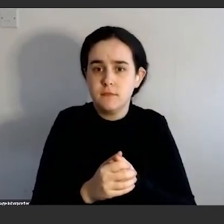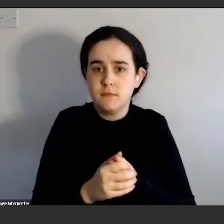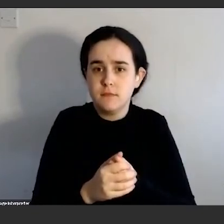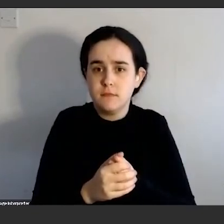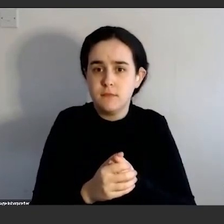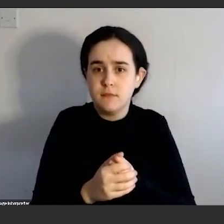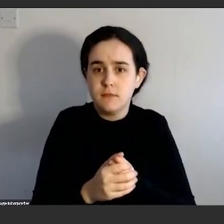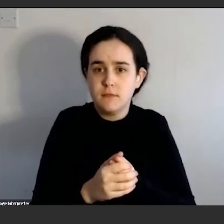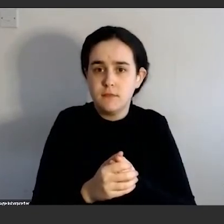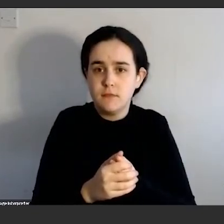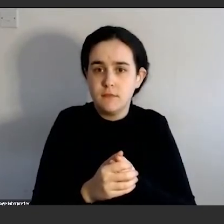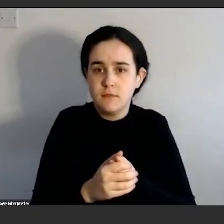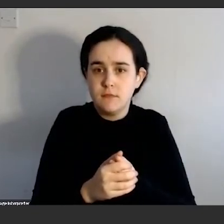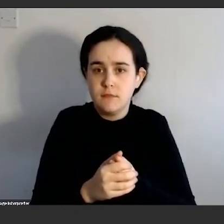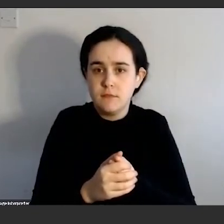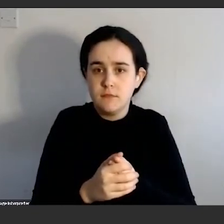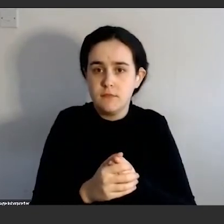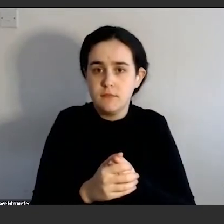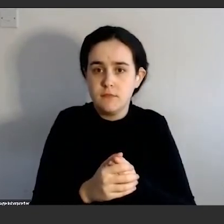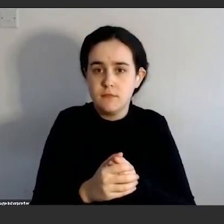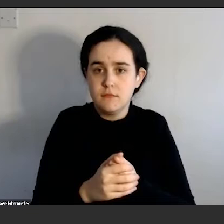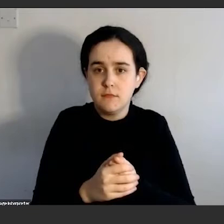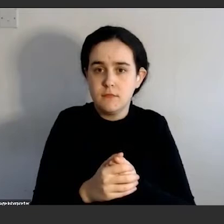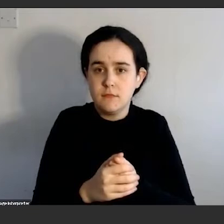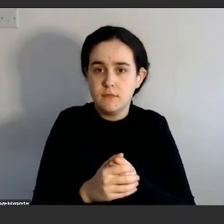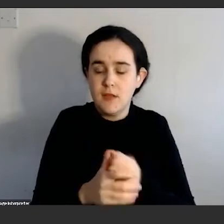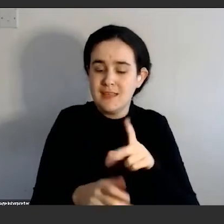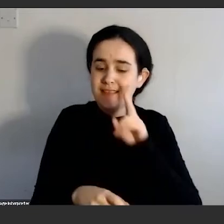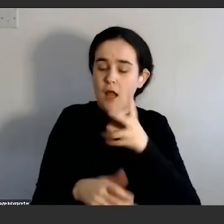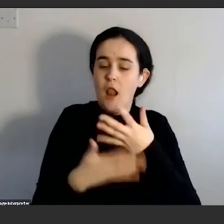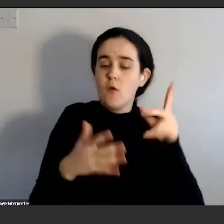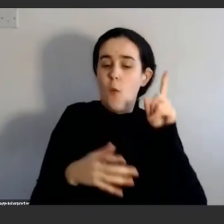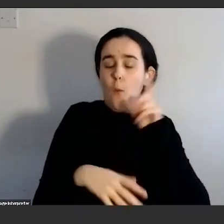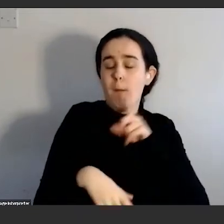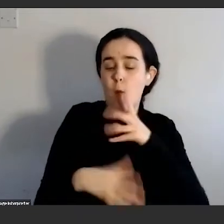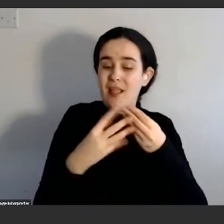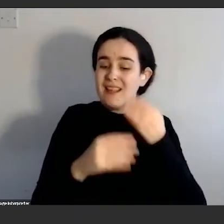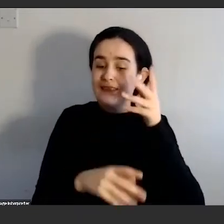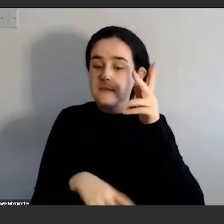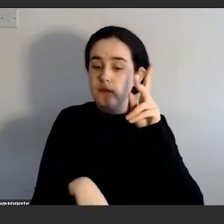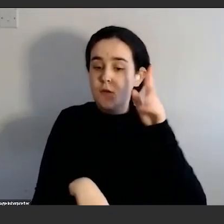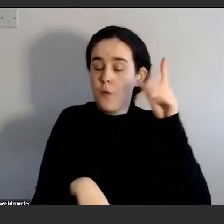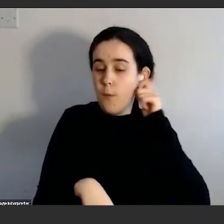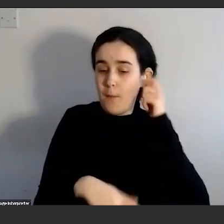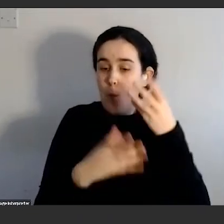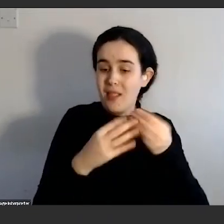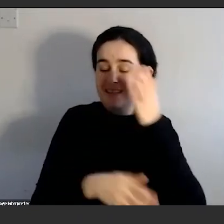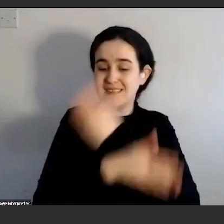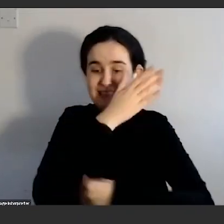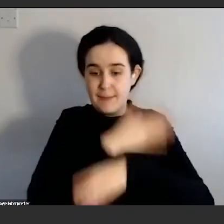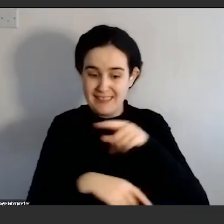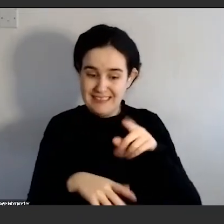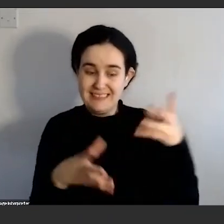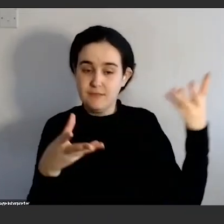with disability. Most women with disability give birth on the floor. With Article 25 of